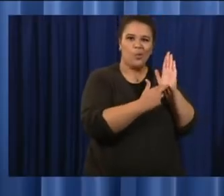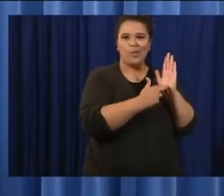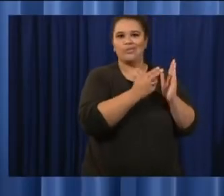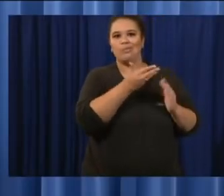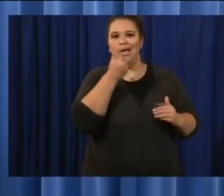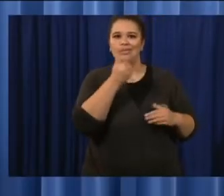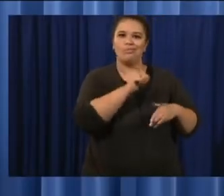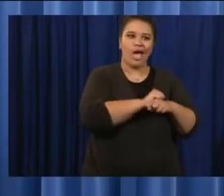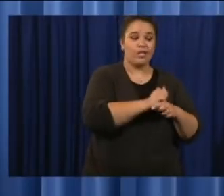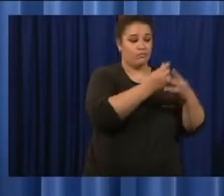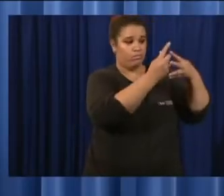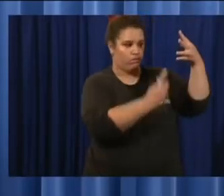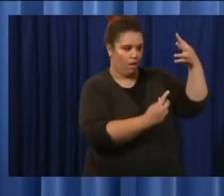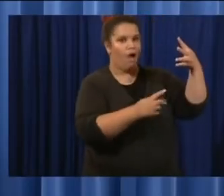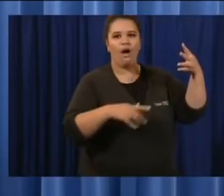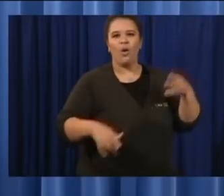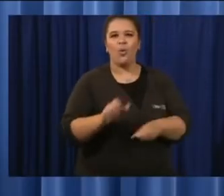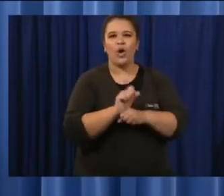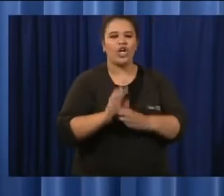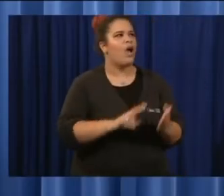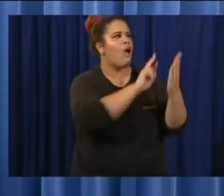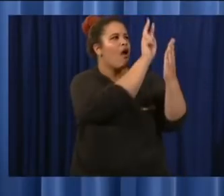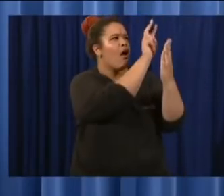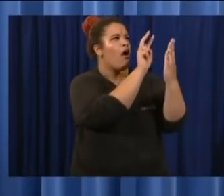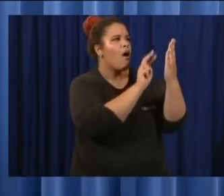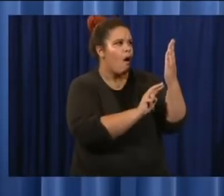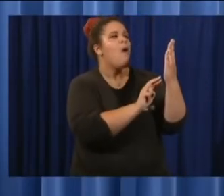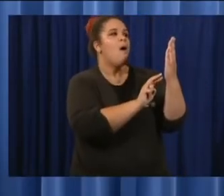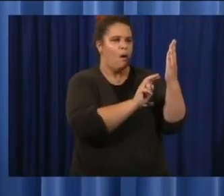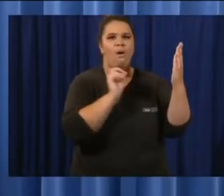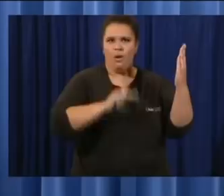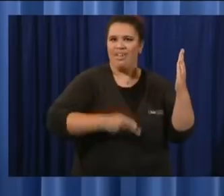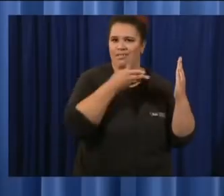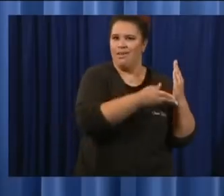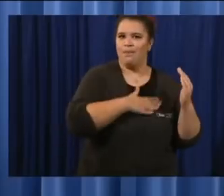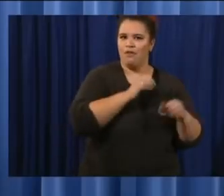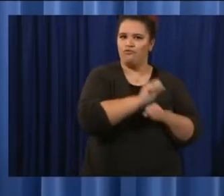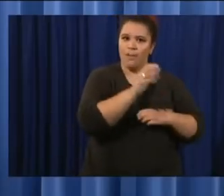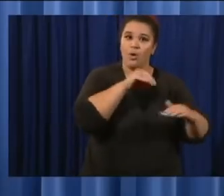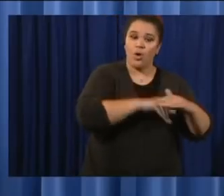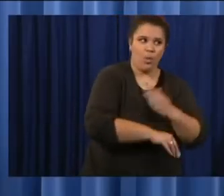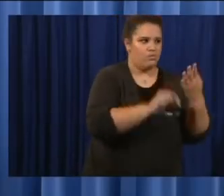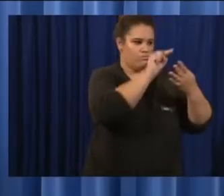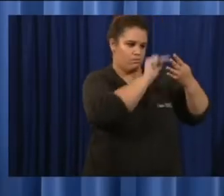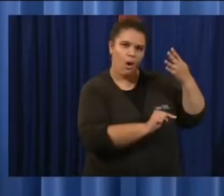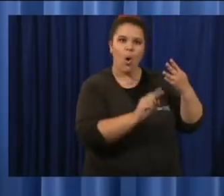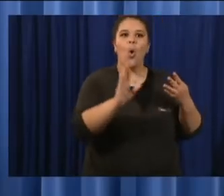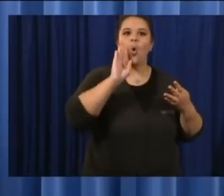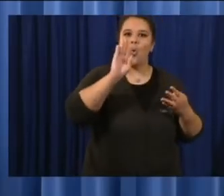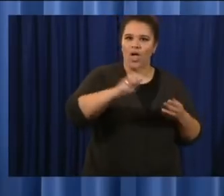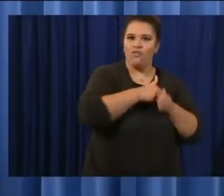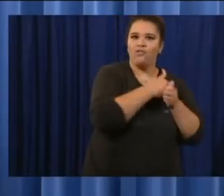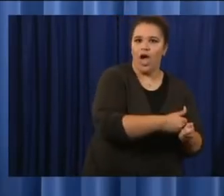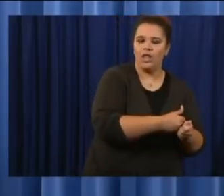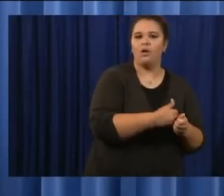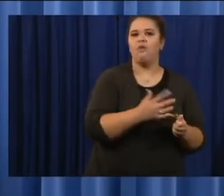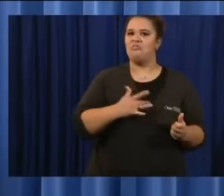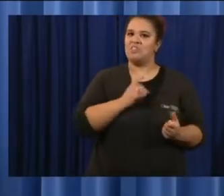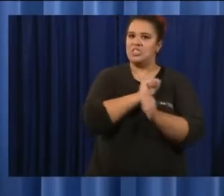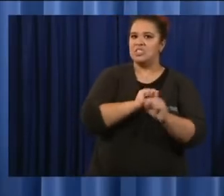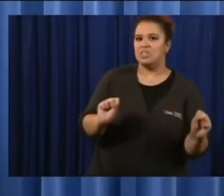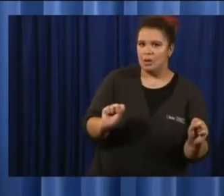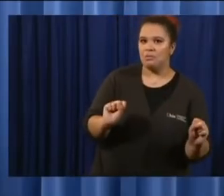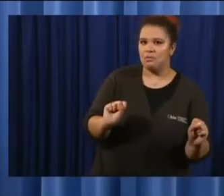best practices are going to be used in their job. That best practice is put together by people